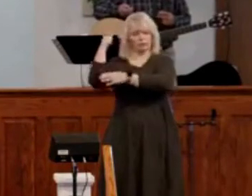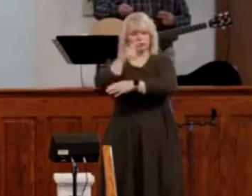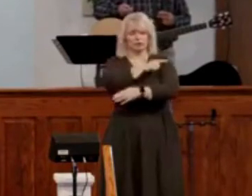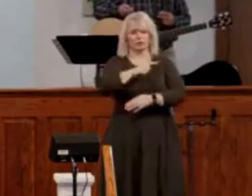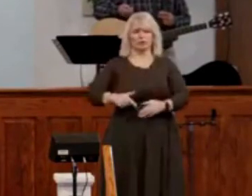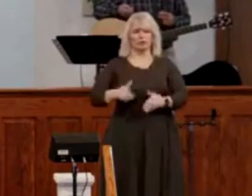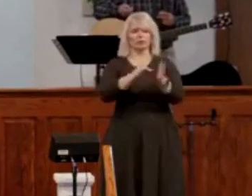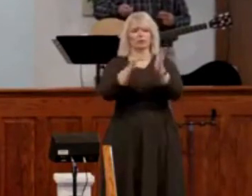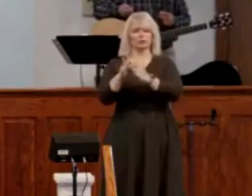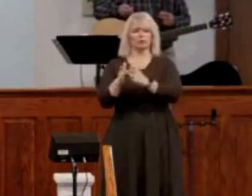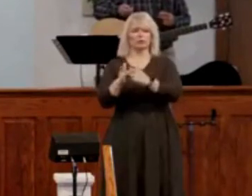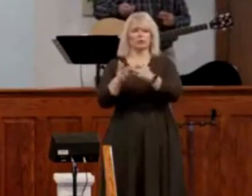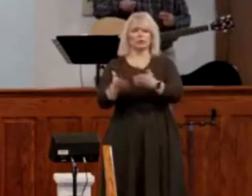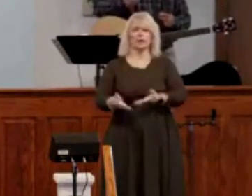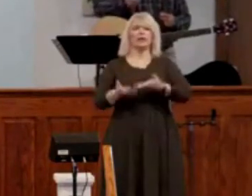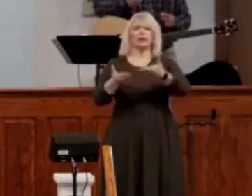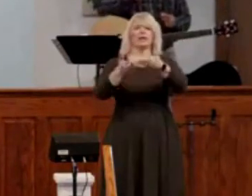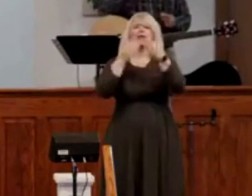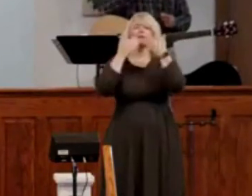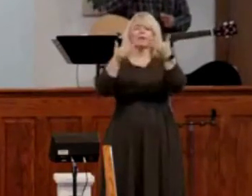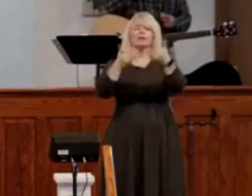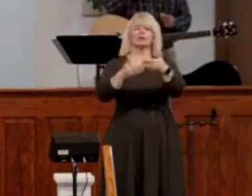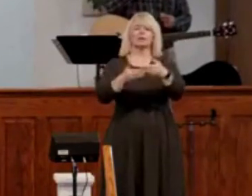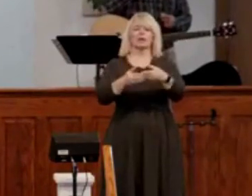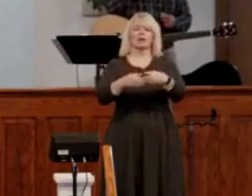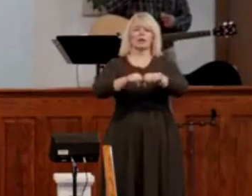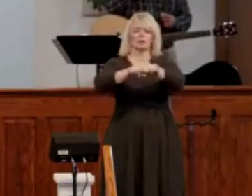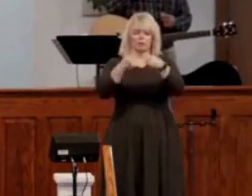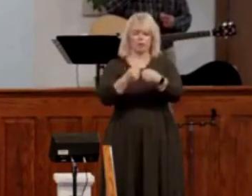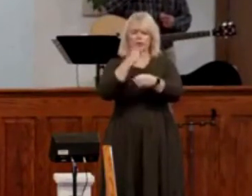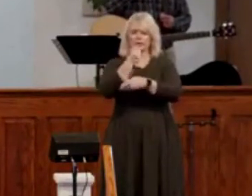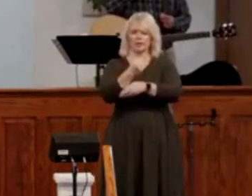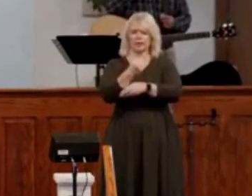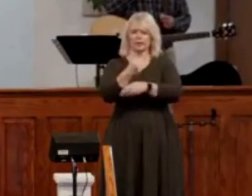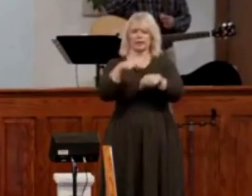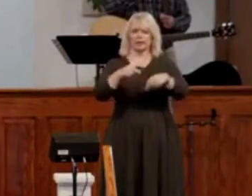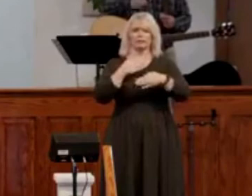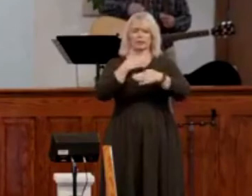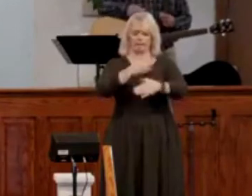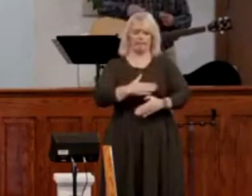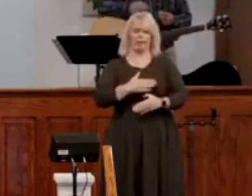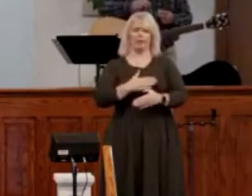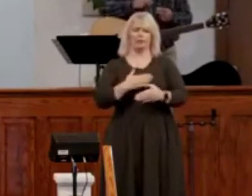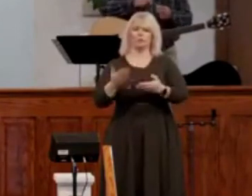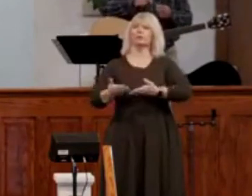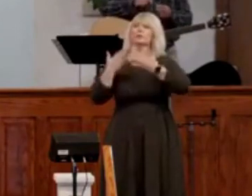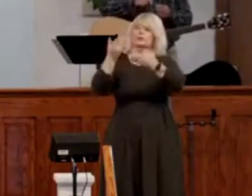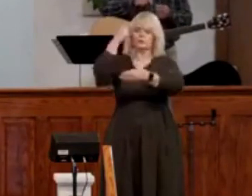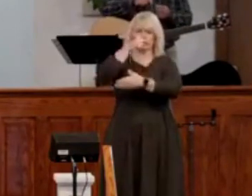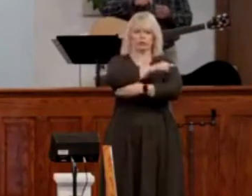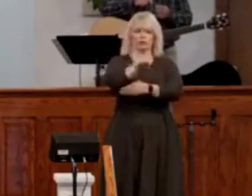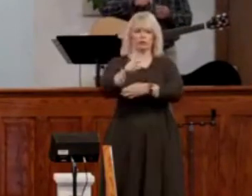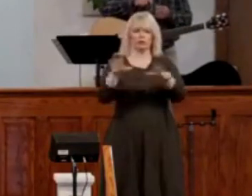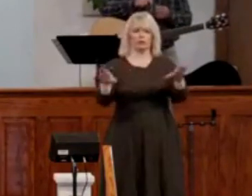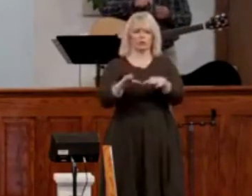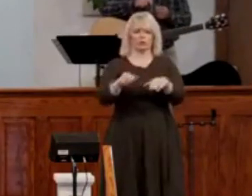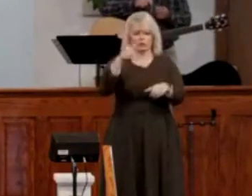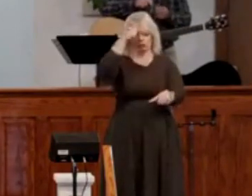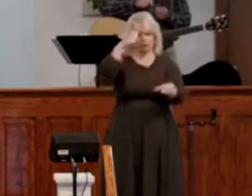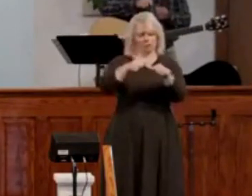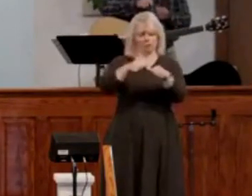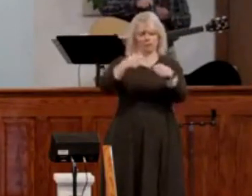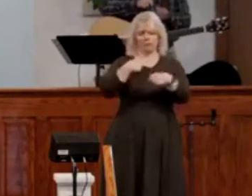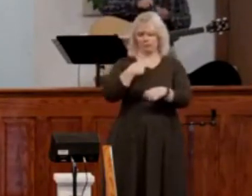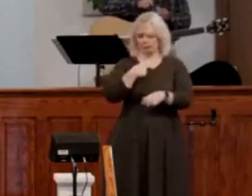He gave thanks to God for it, and he broke it in pieces and said, 'This is my body, which is given for you. Do this in remembrance of